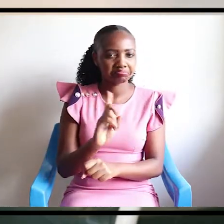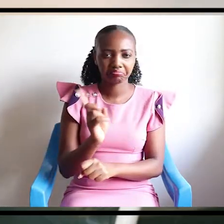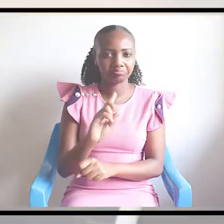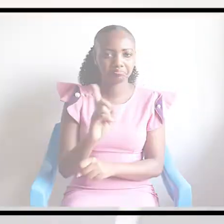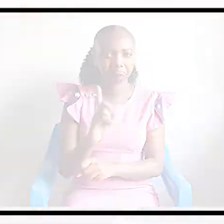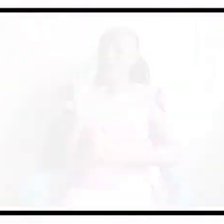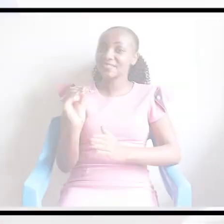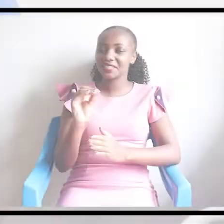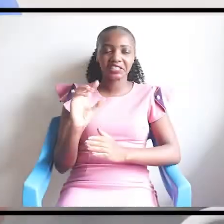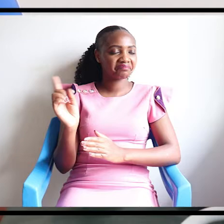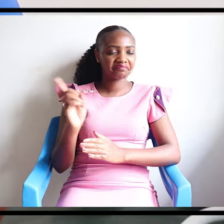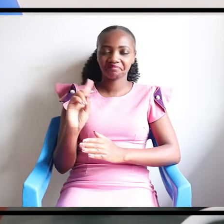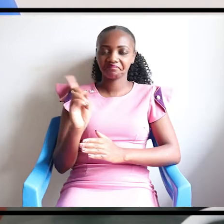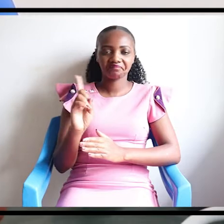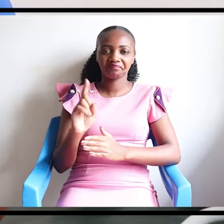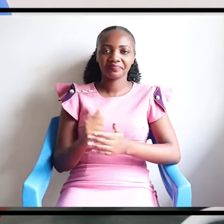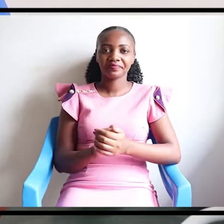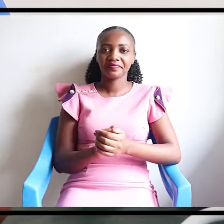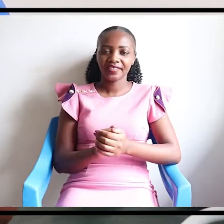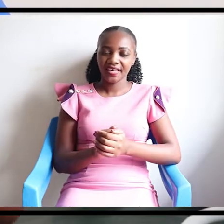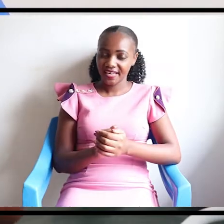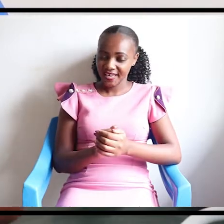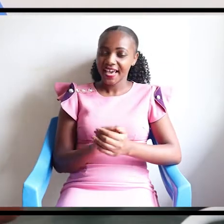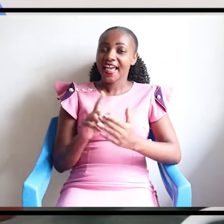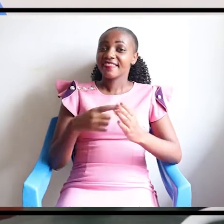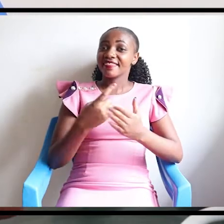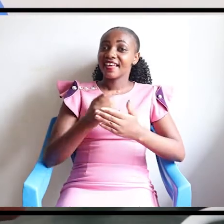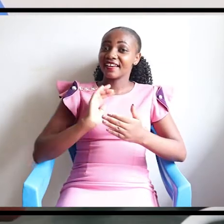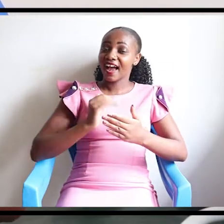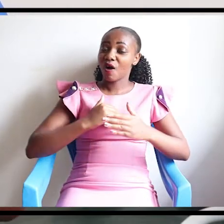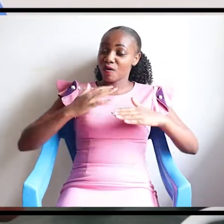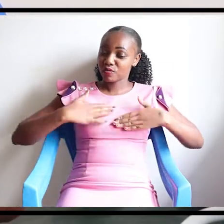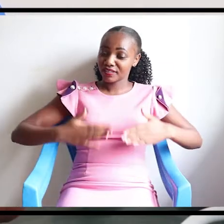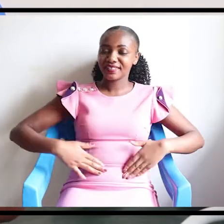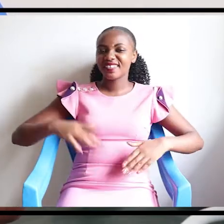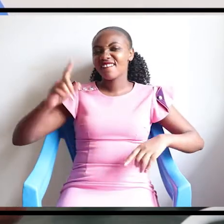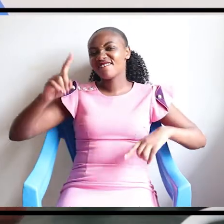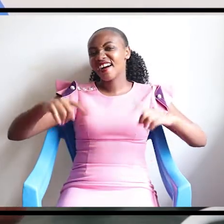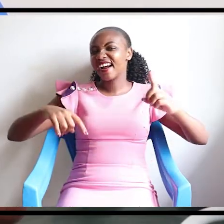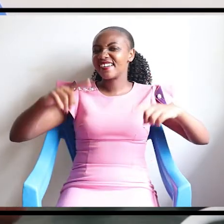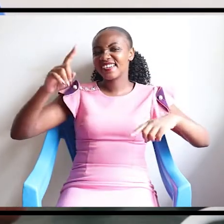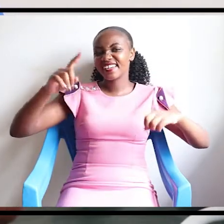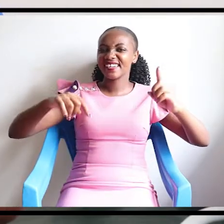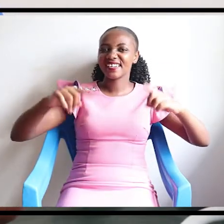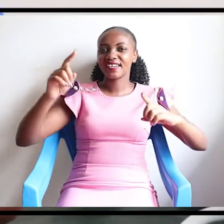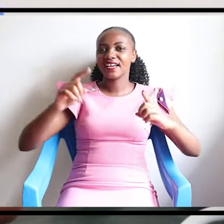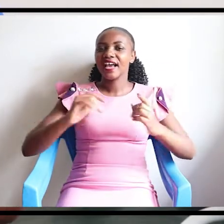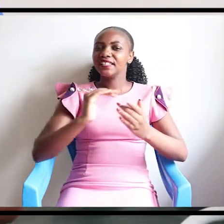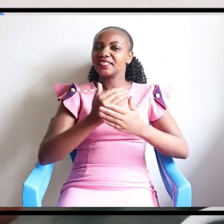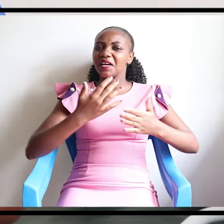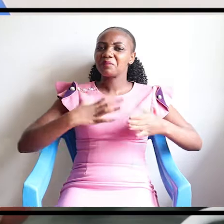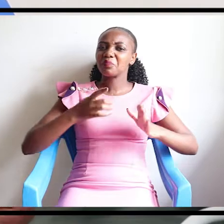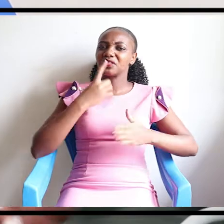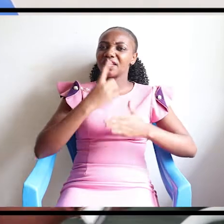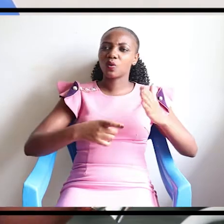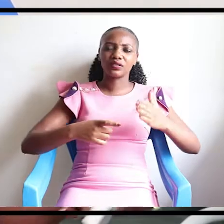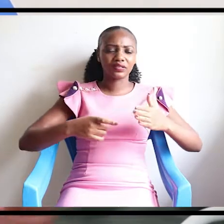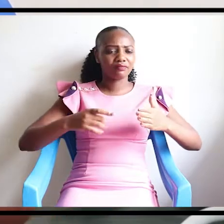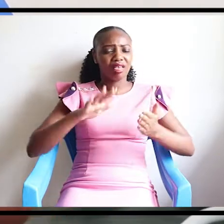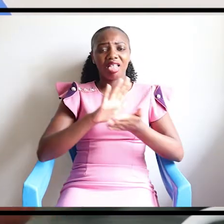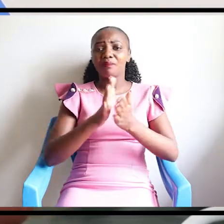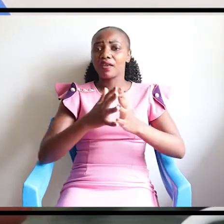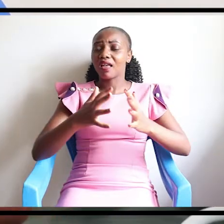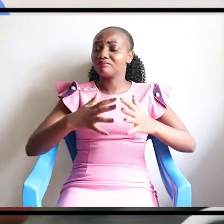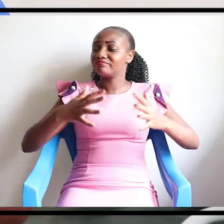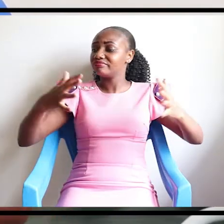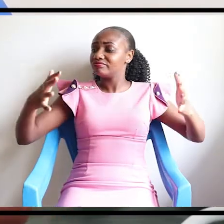I can assure you. So on the side effects, our bodies vary. Some will say that I added a lot of weight, I lost a lot of weight,